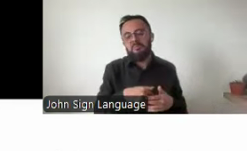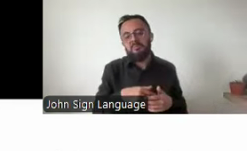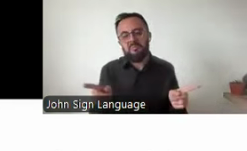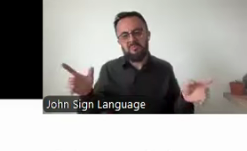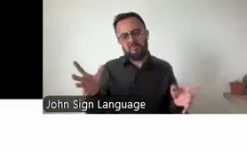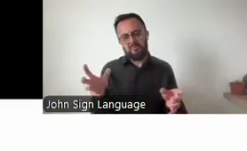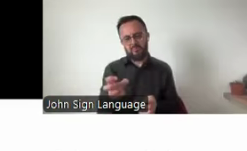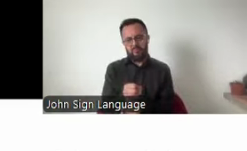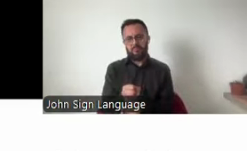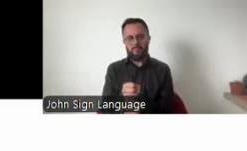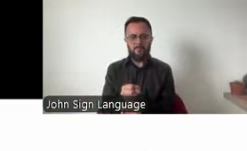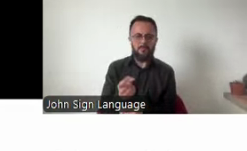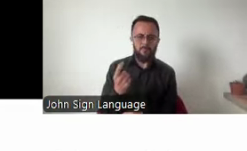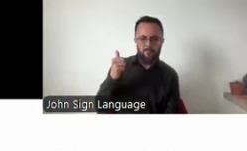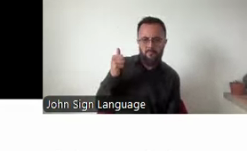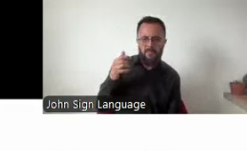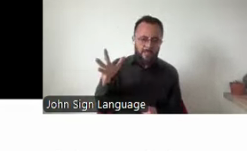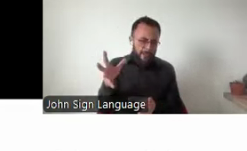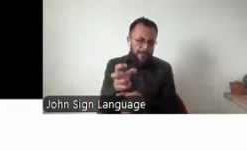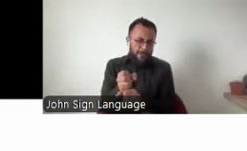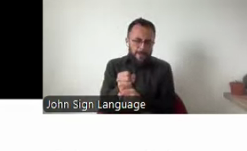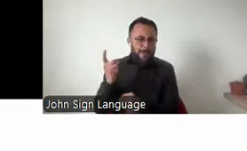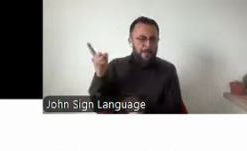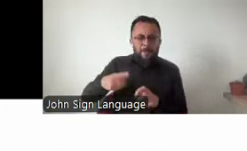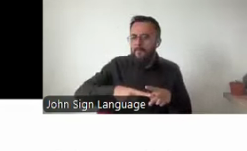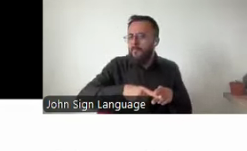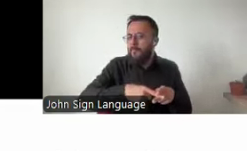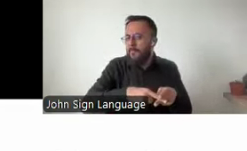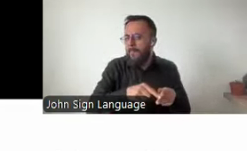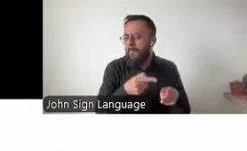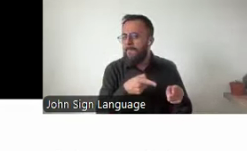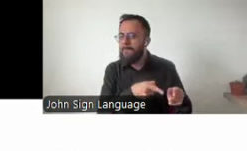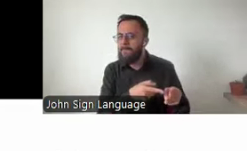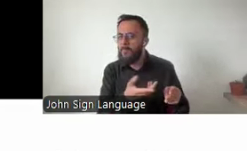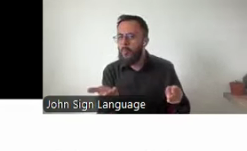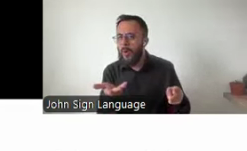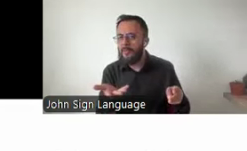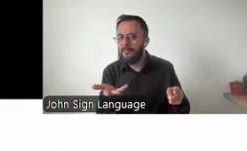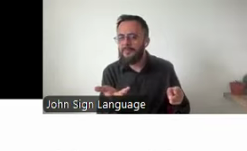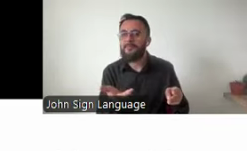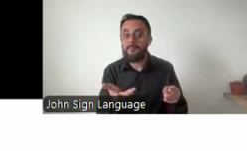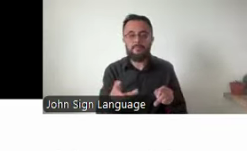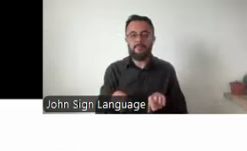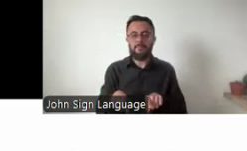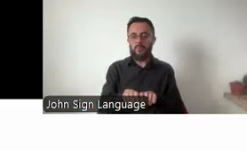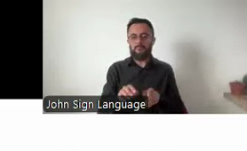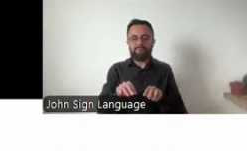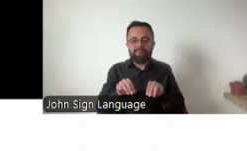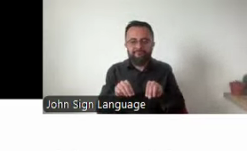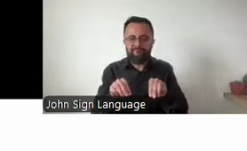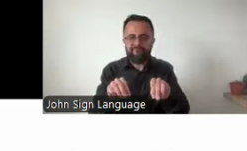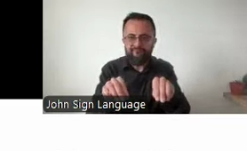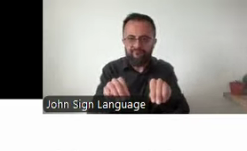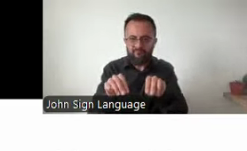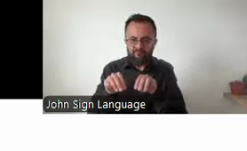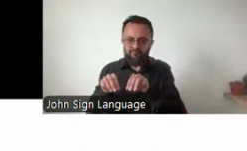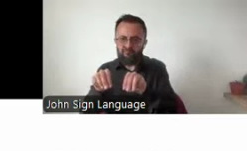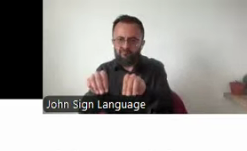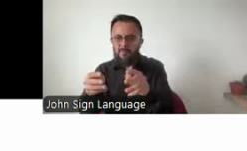a process, a methodology to support the ministries of health to advance health equity for persons